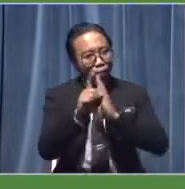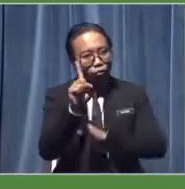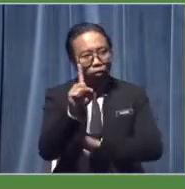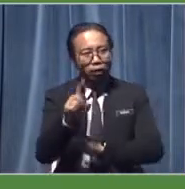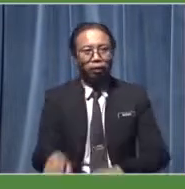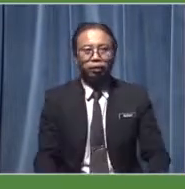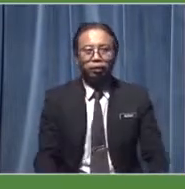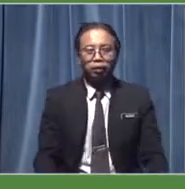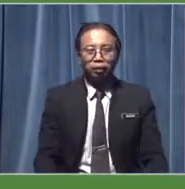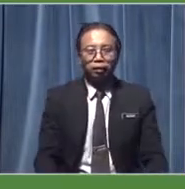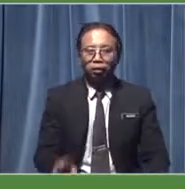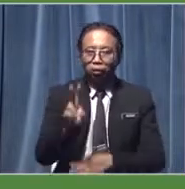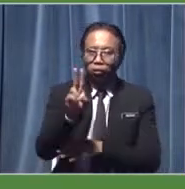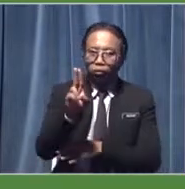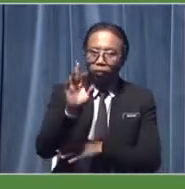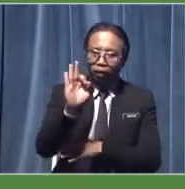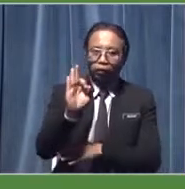1 microfarad.